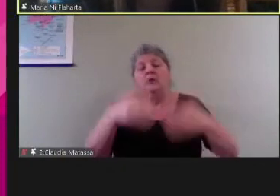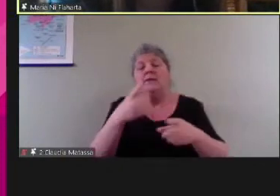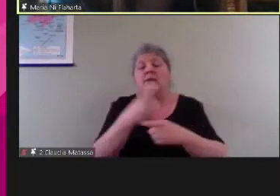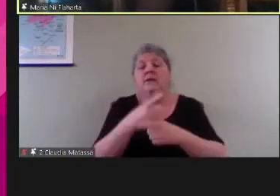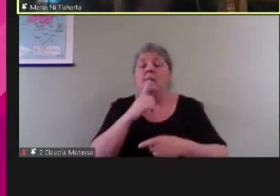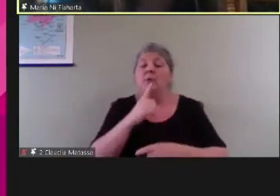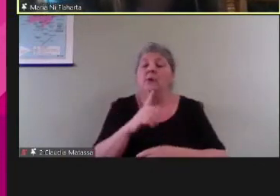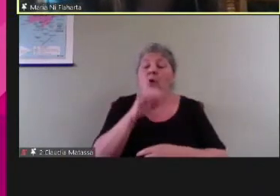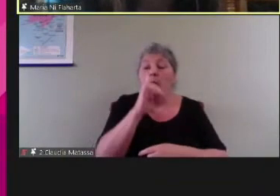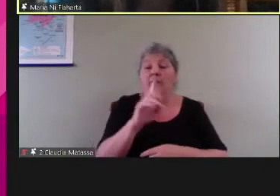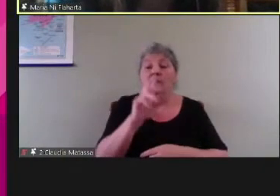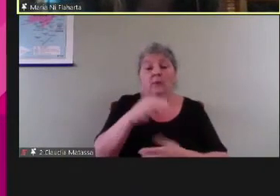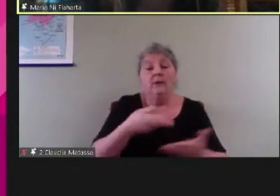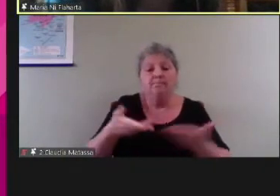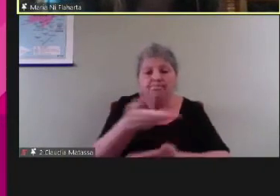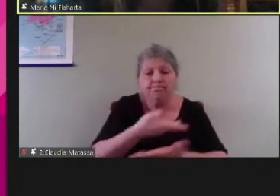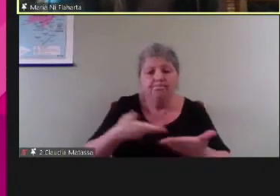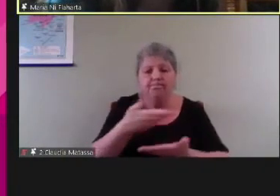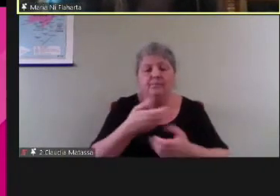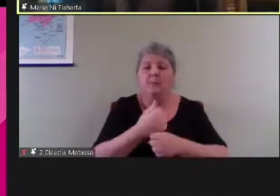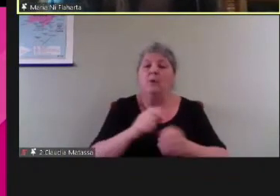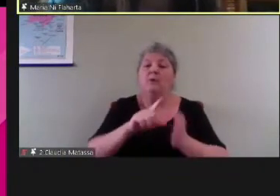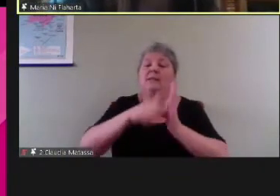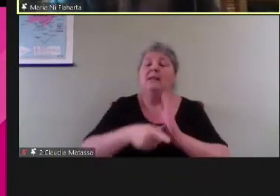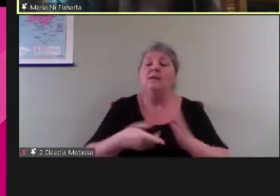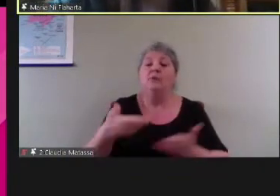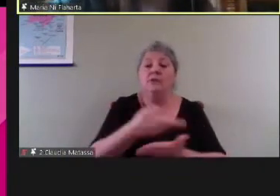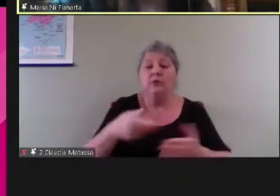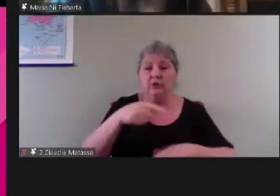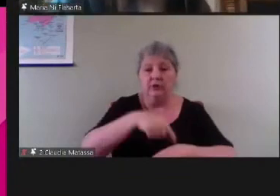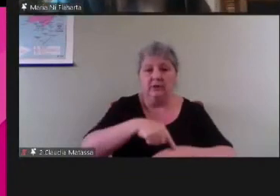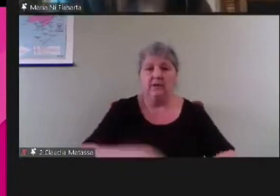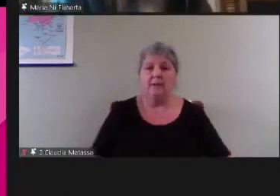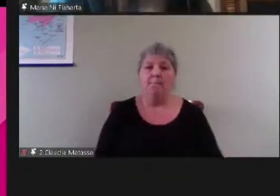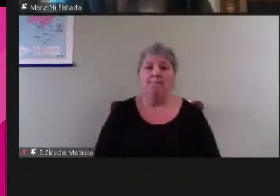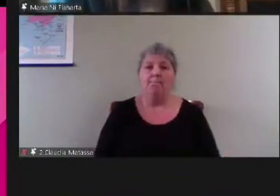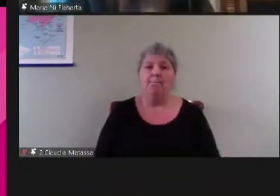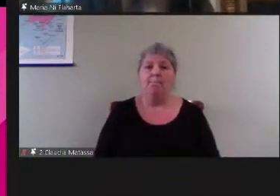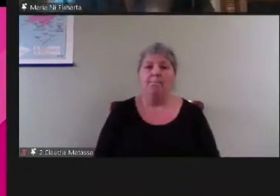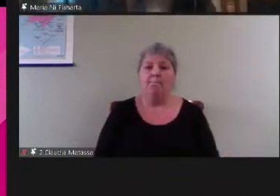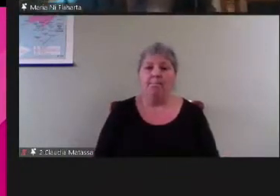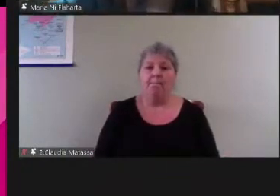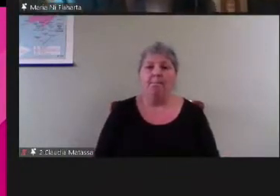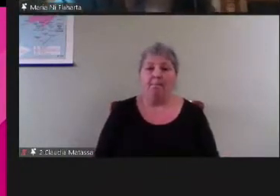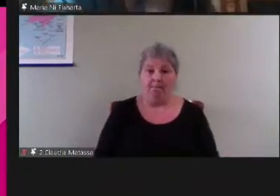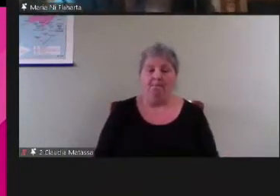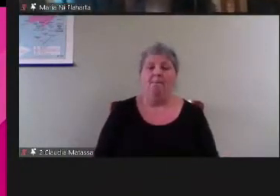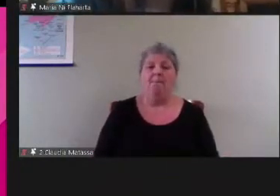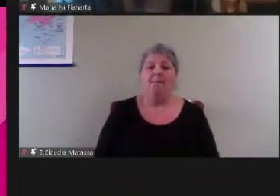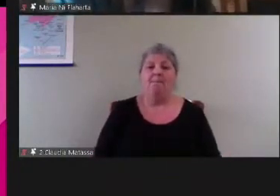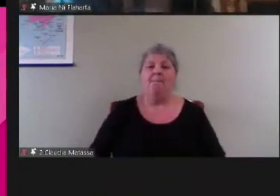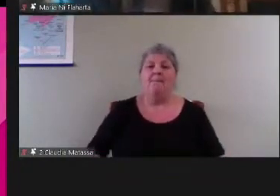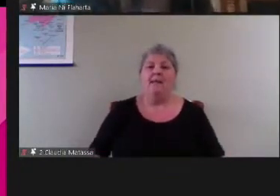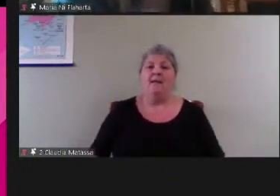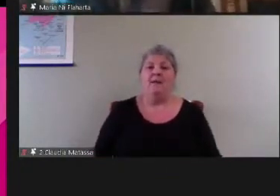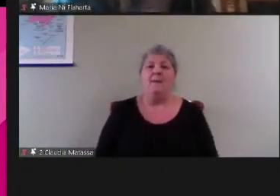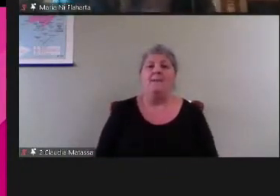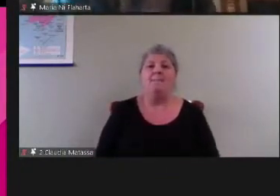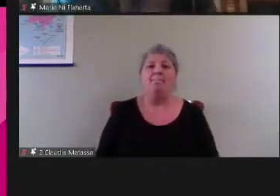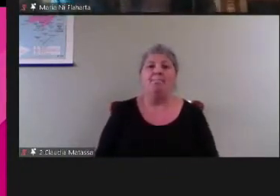but hopefully we'll be able to have a chat about that in the discussion. Thank you so much, Maria. There is just so much to get in,